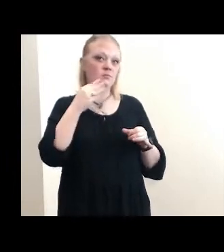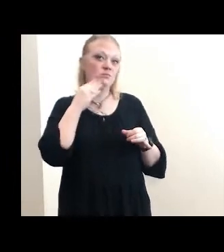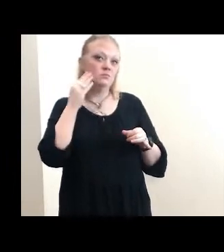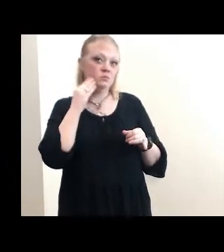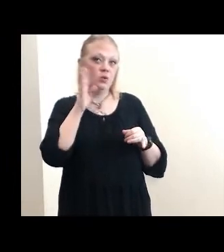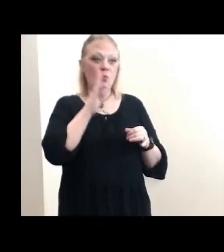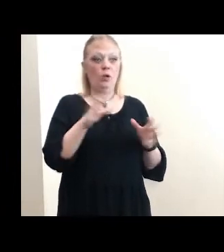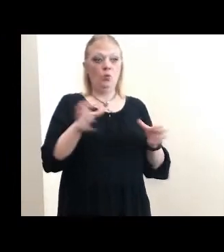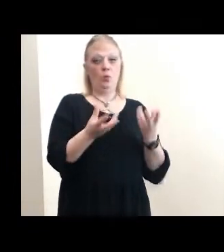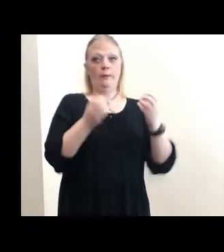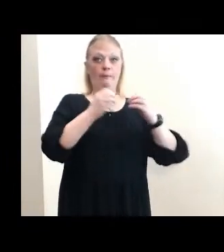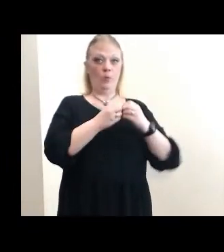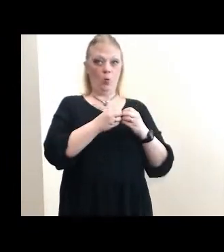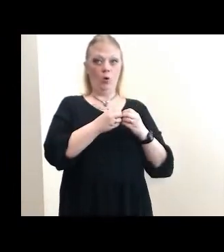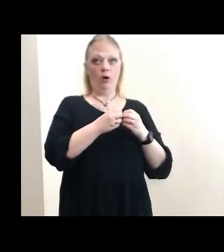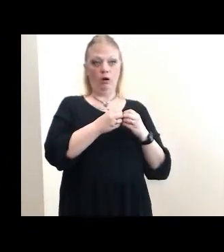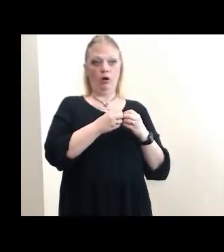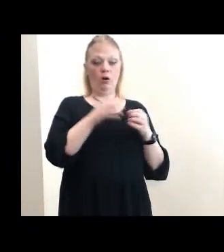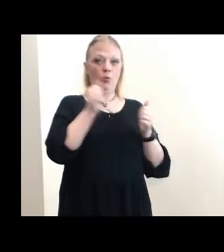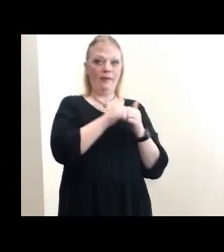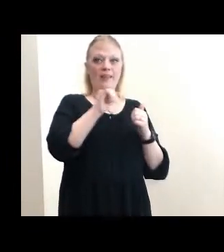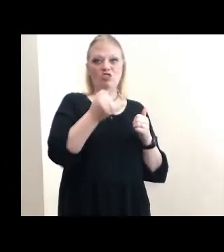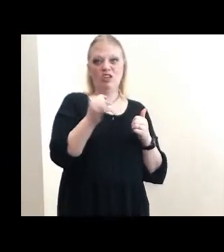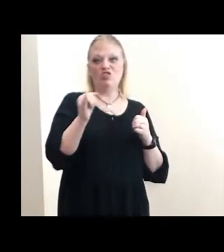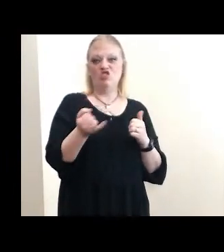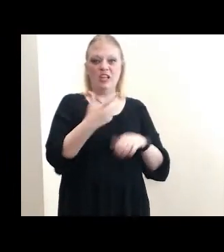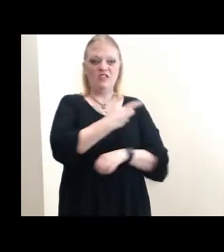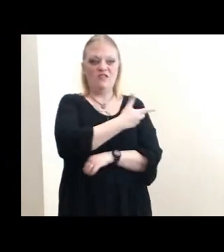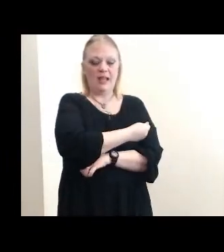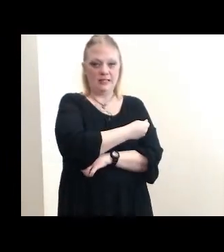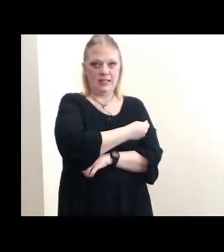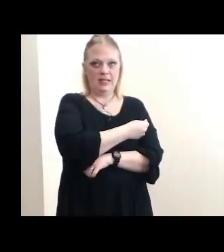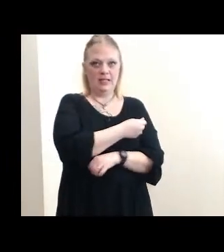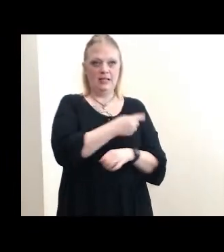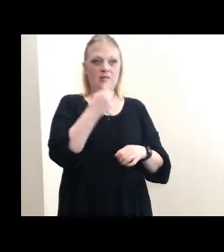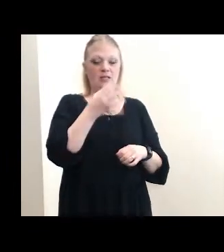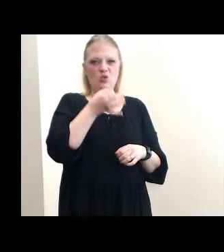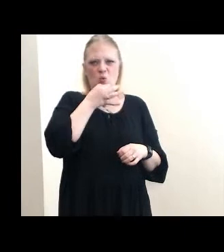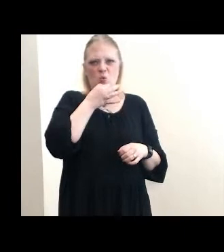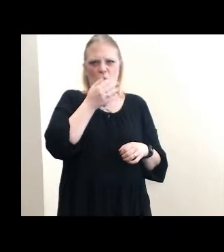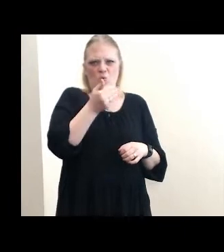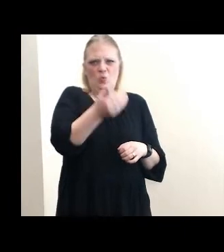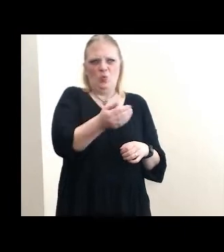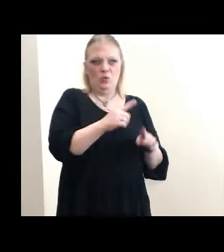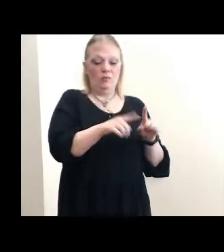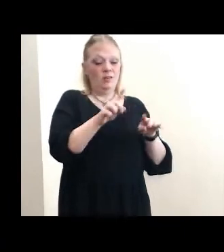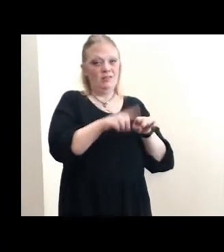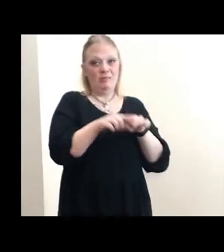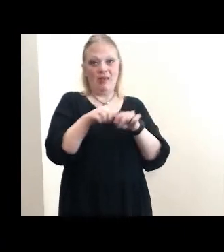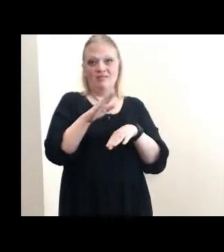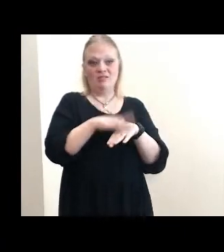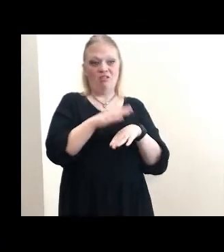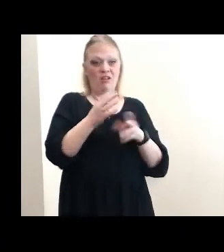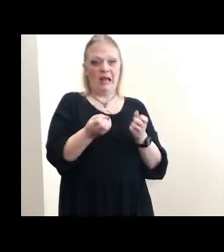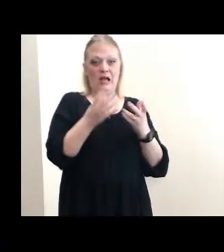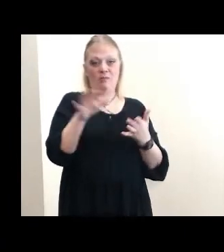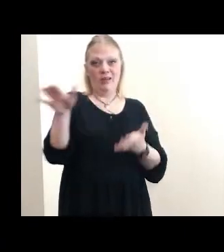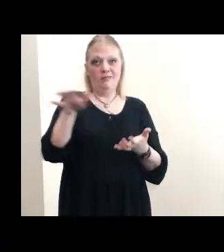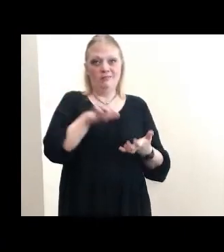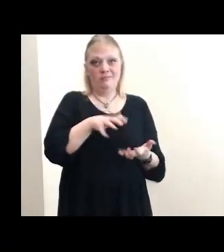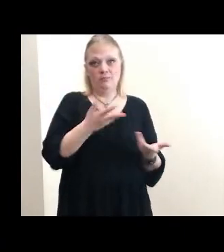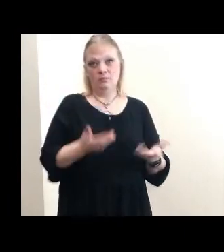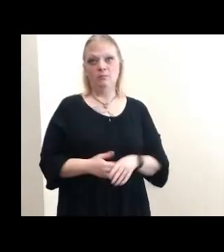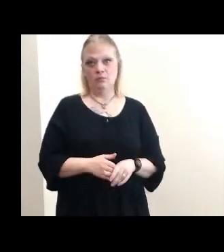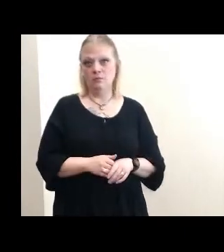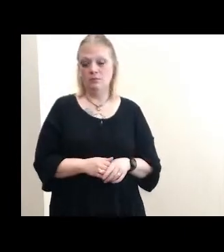we'll be doing more homebound individuals with the Johnson & Johnson vaccine in the near future, but it's also going to depend on the number of doses that we